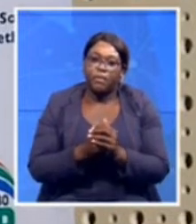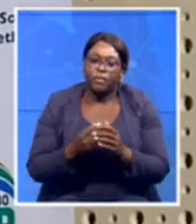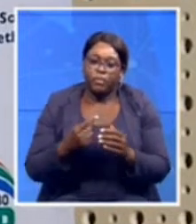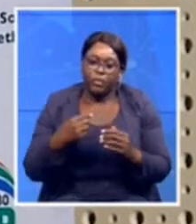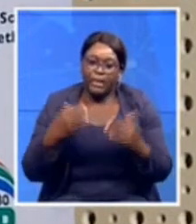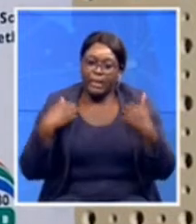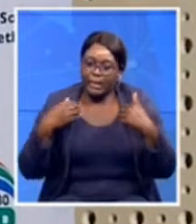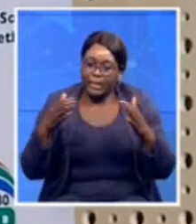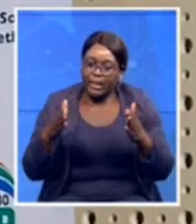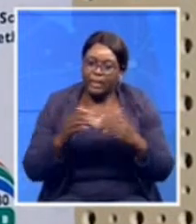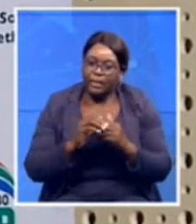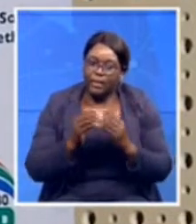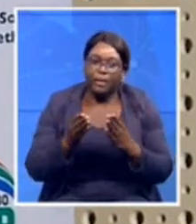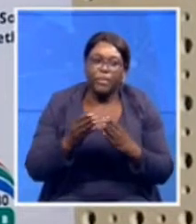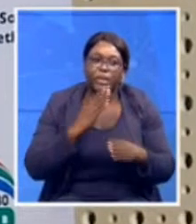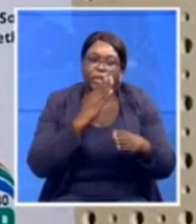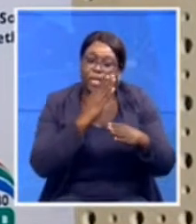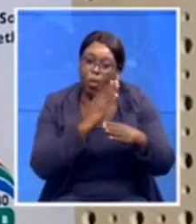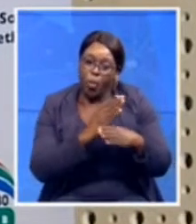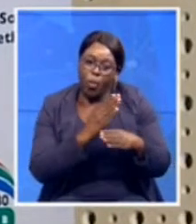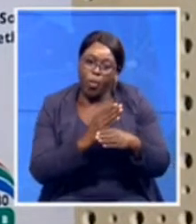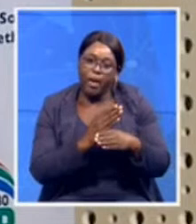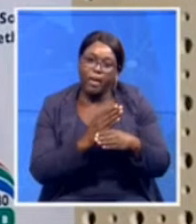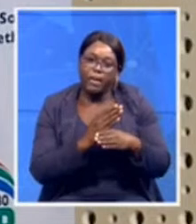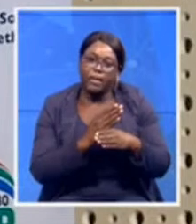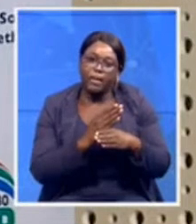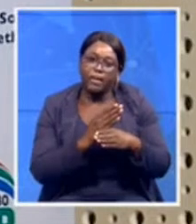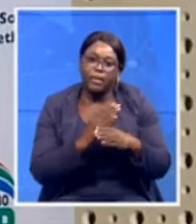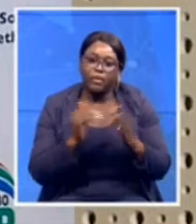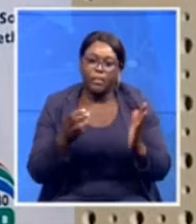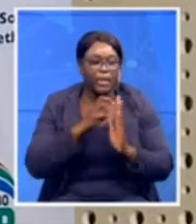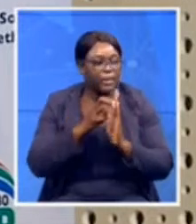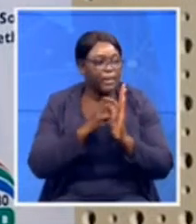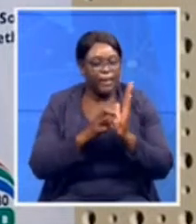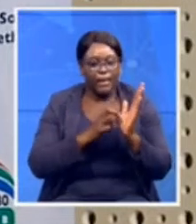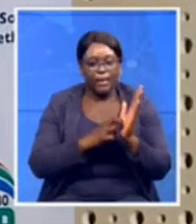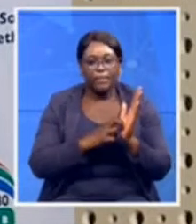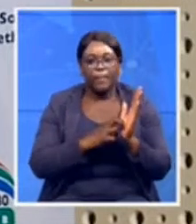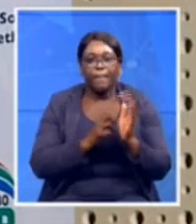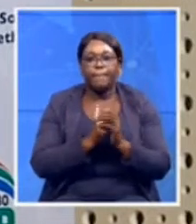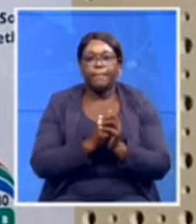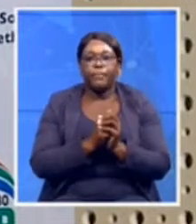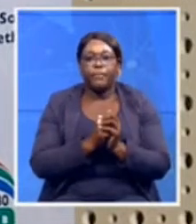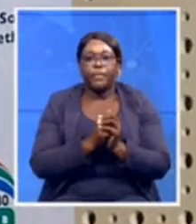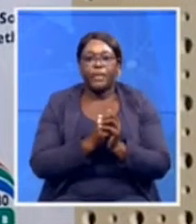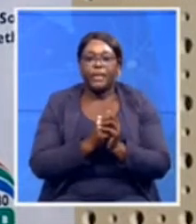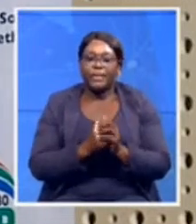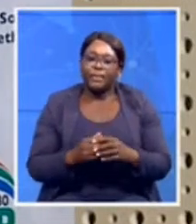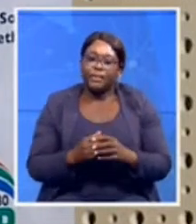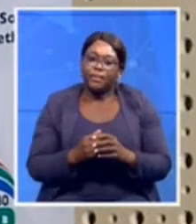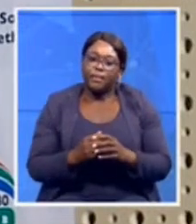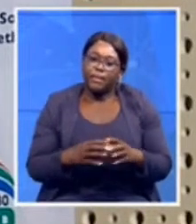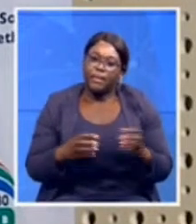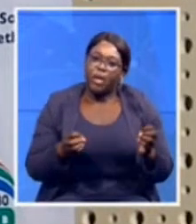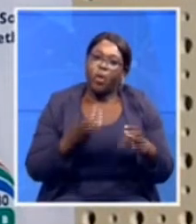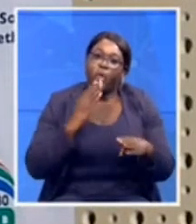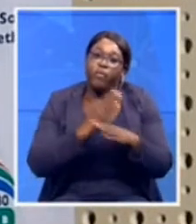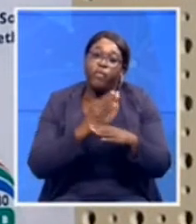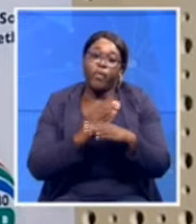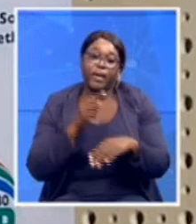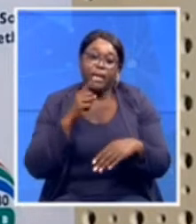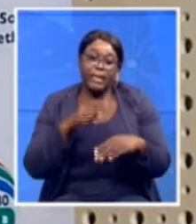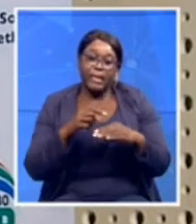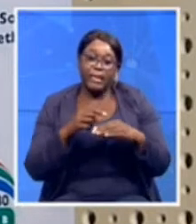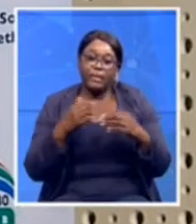been accorded to us by the Act, is indeed elevated. And there's a lot of work that is currently underway together with the council, led